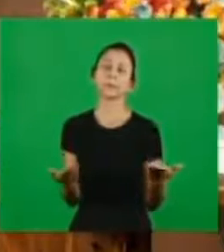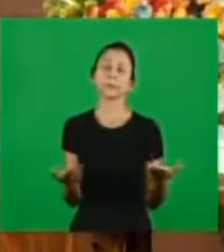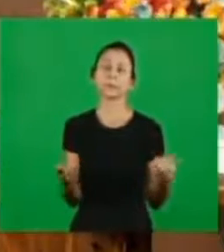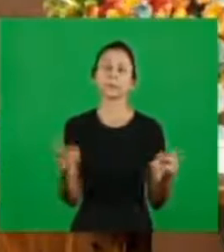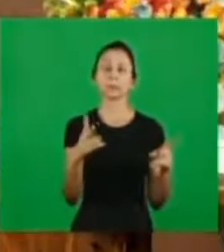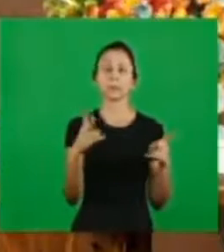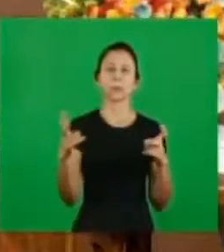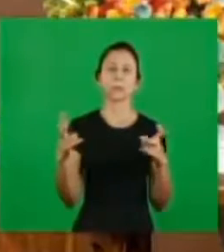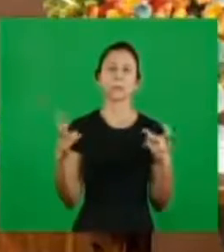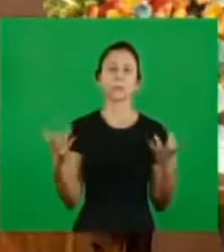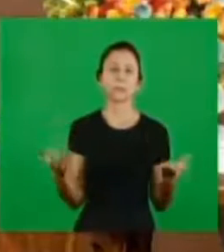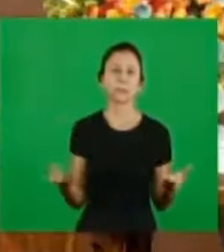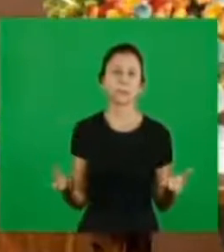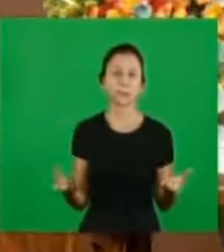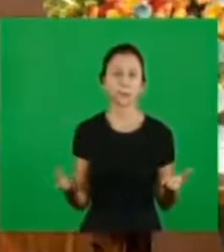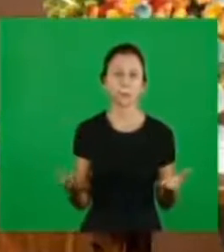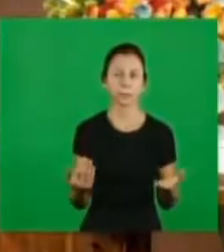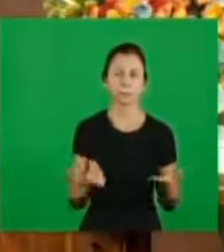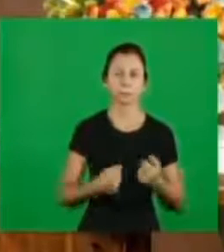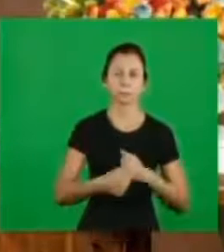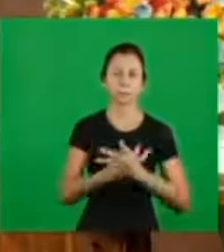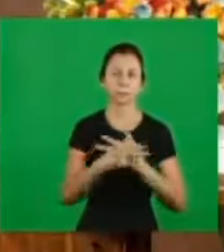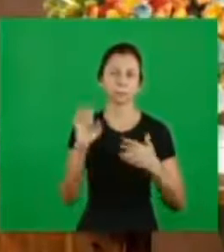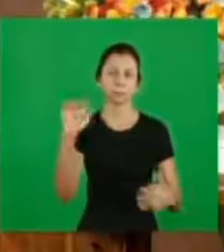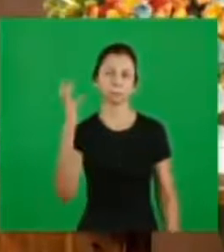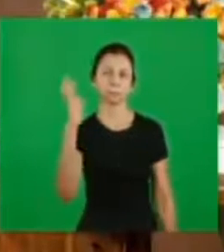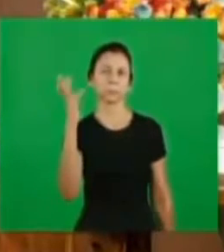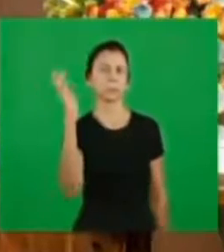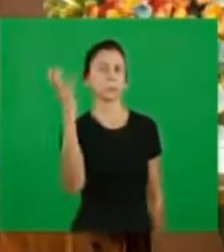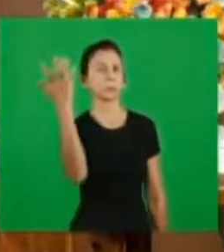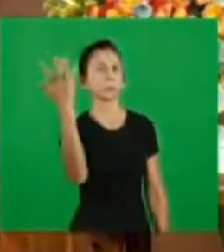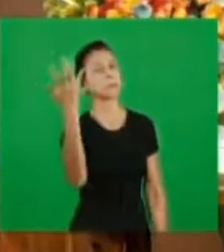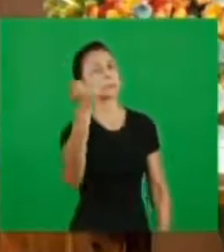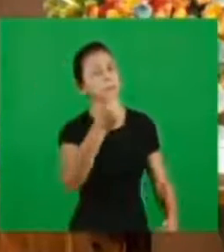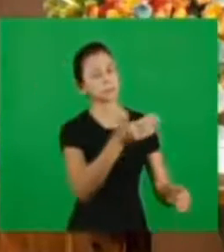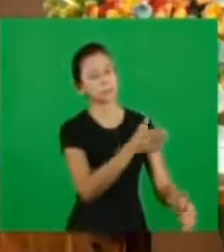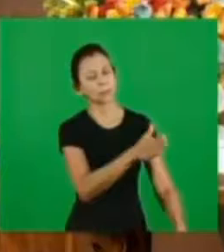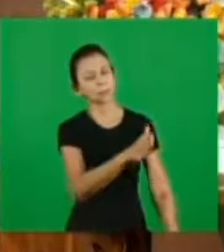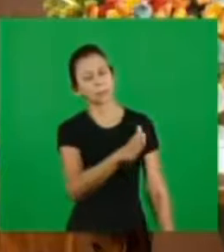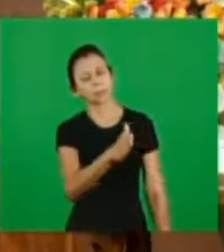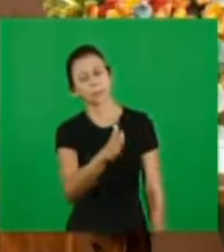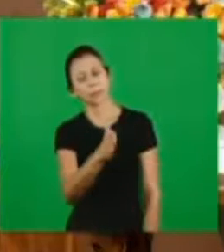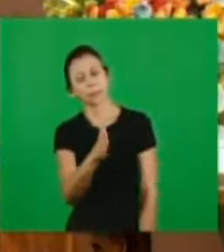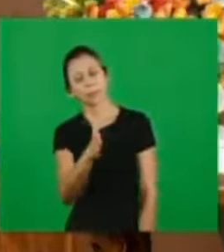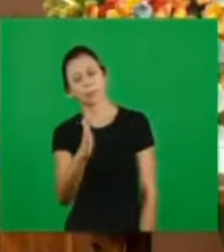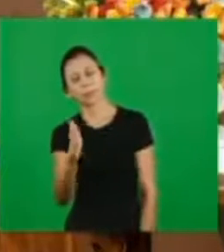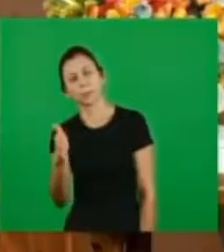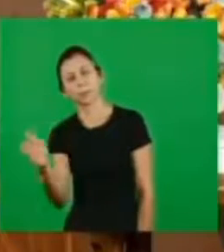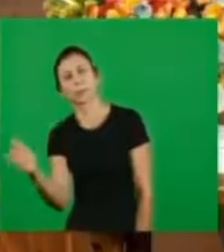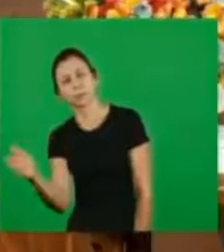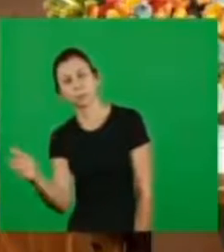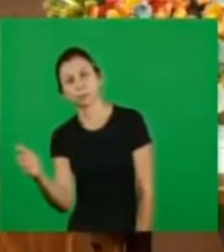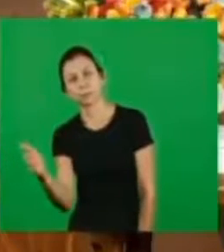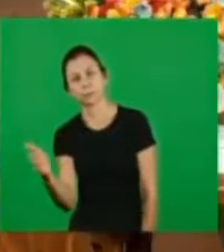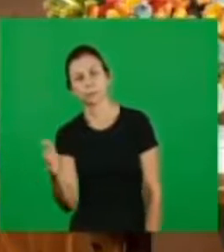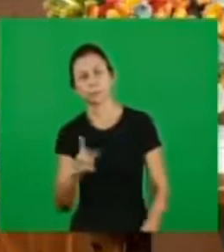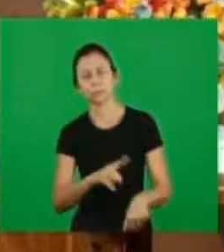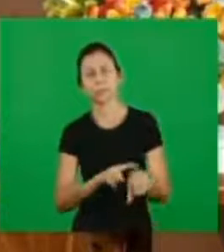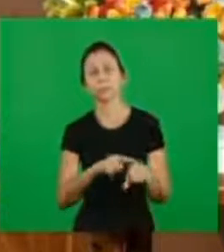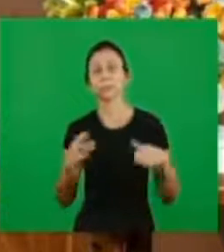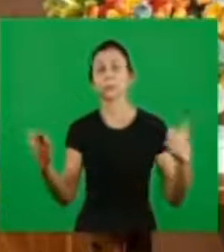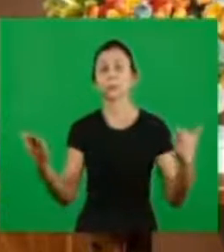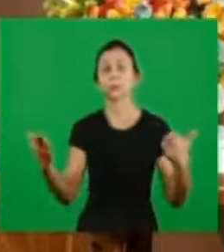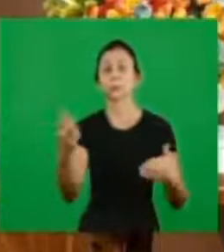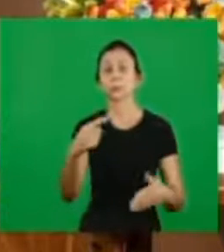from the top of the mountain, what happened in the valley? The time comes and it's coming up the